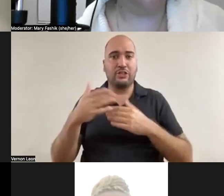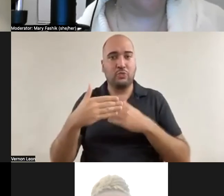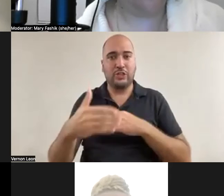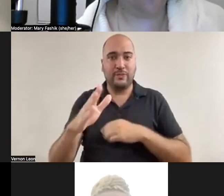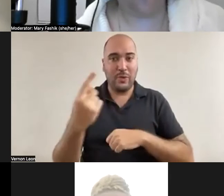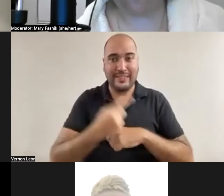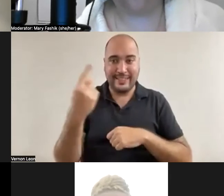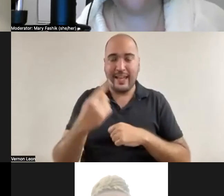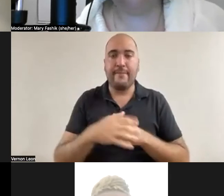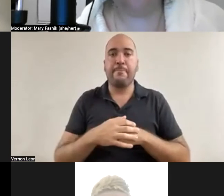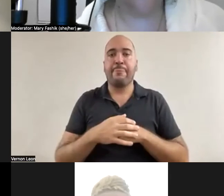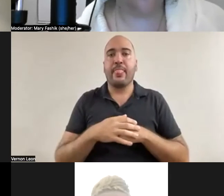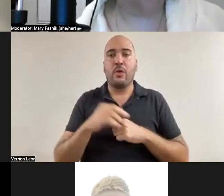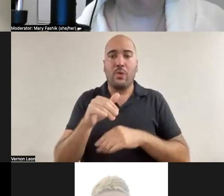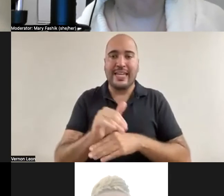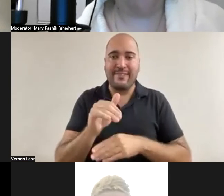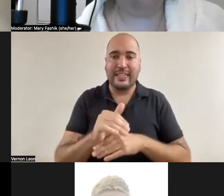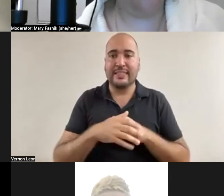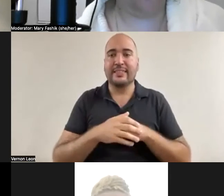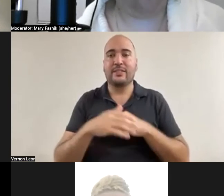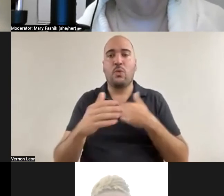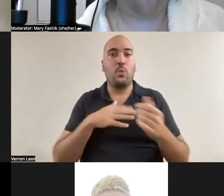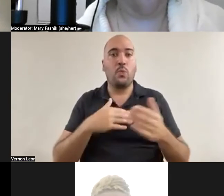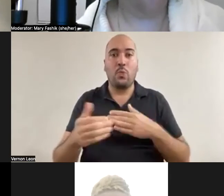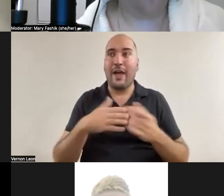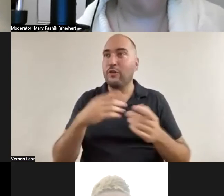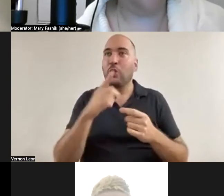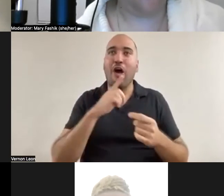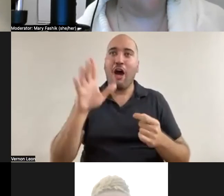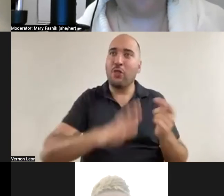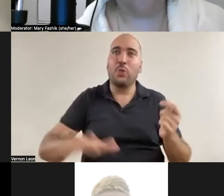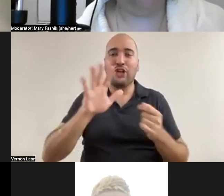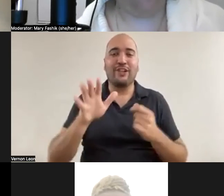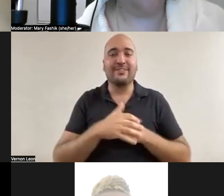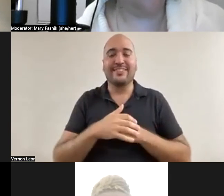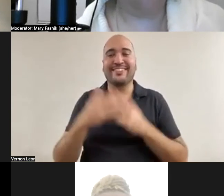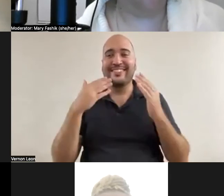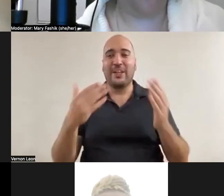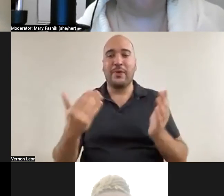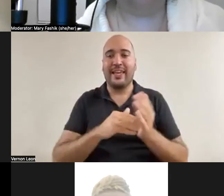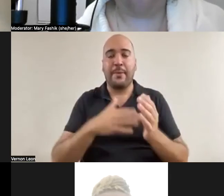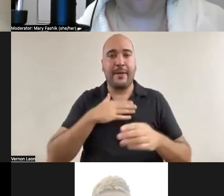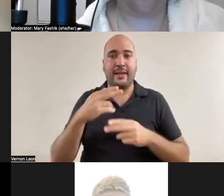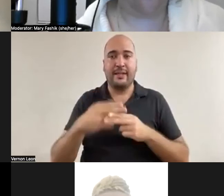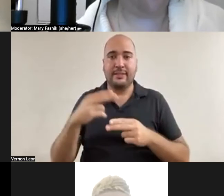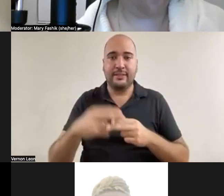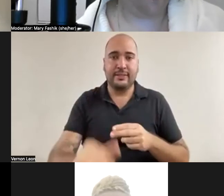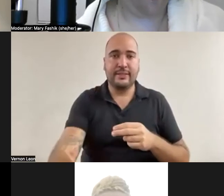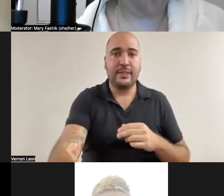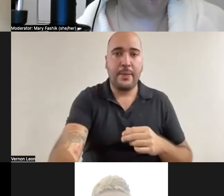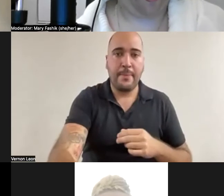of your day or evening, wherever you are. Again, my name is Mary